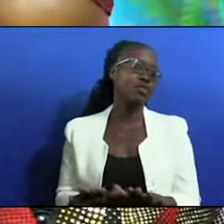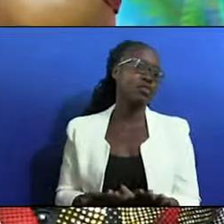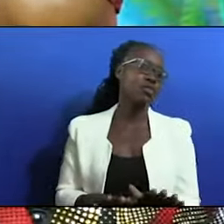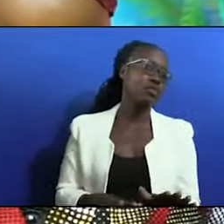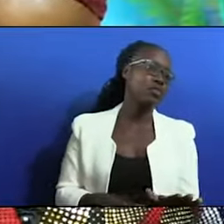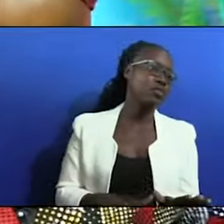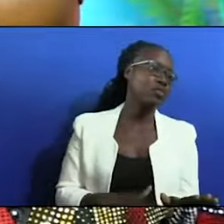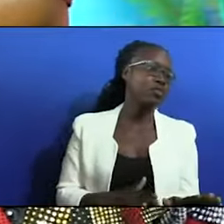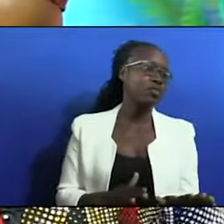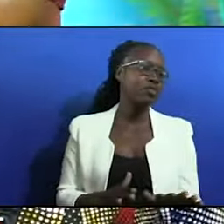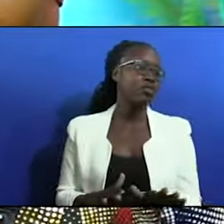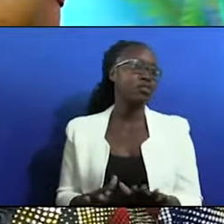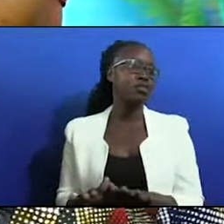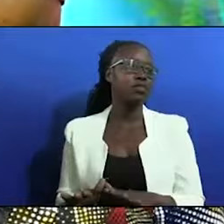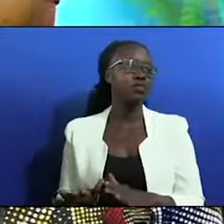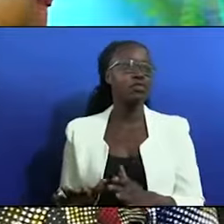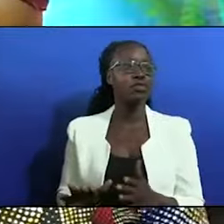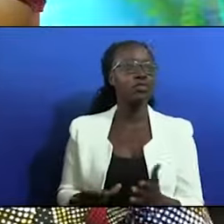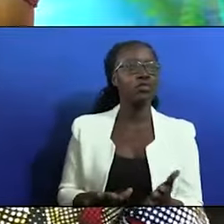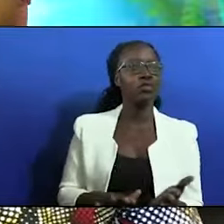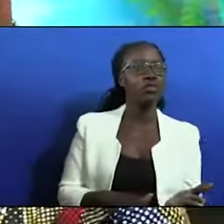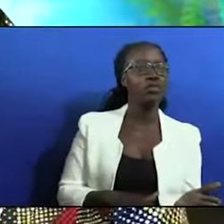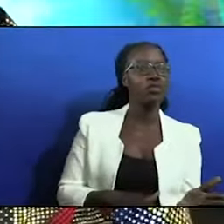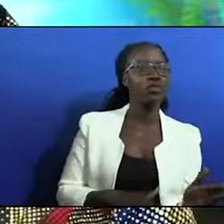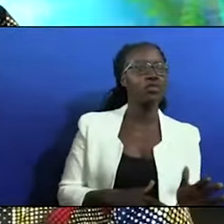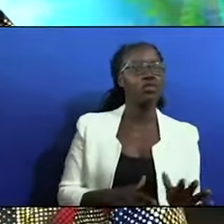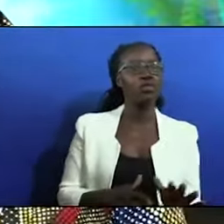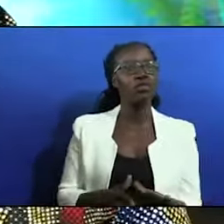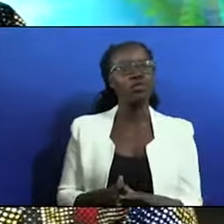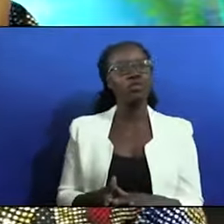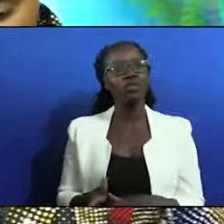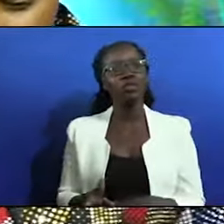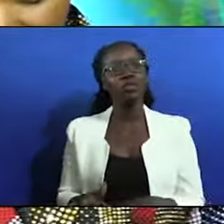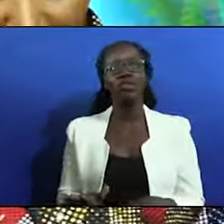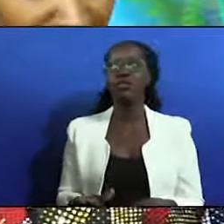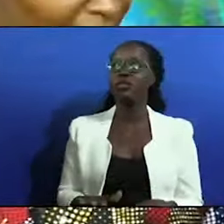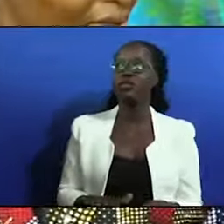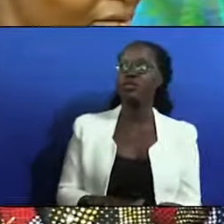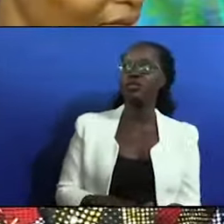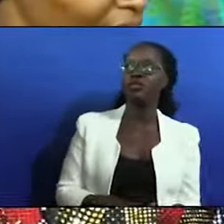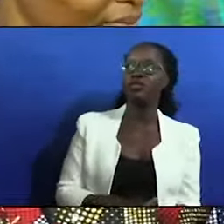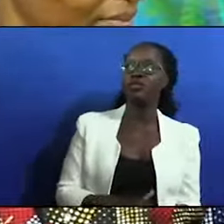one who is supposed to come here.